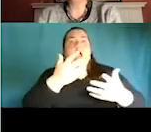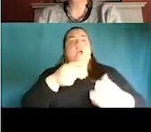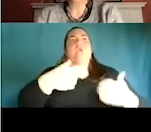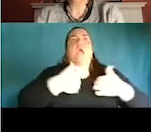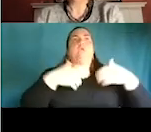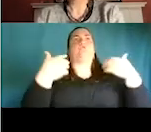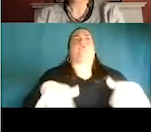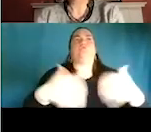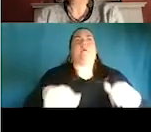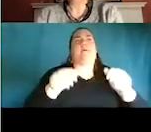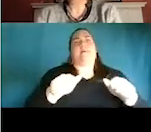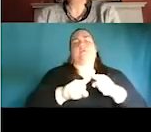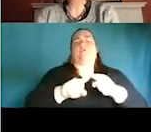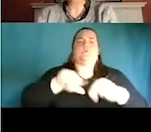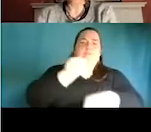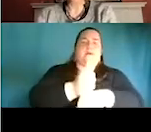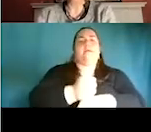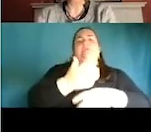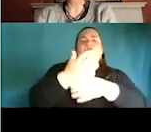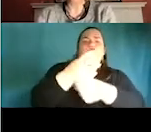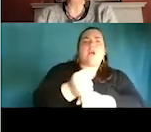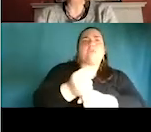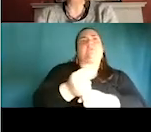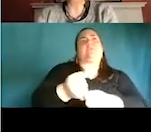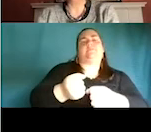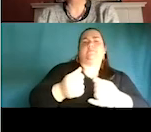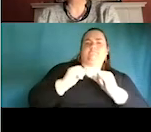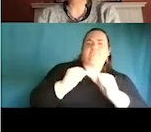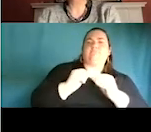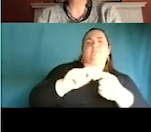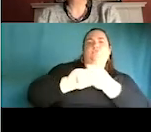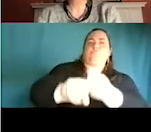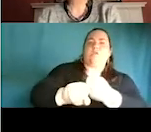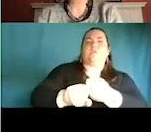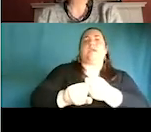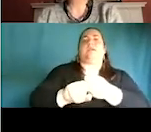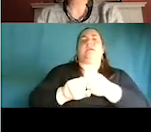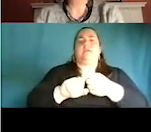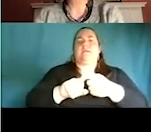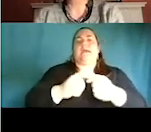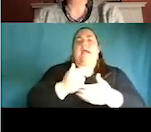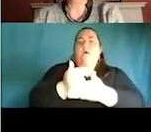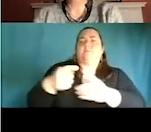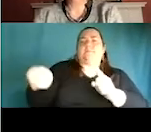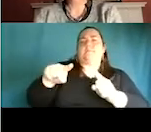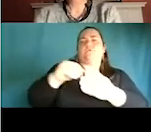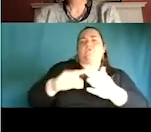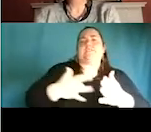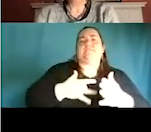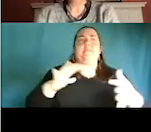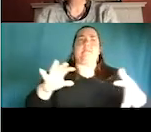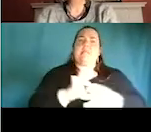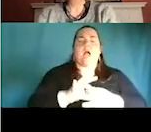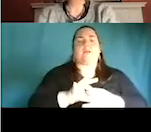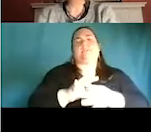camaraderie where she counterbalances students' doubts about their belongingness with empathy, non-judgment, and support. And she